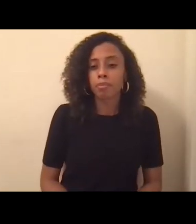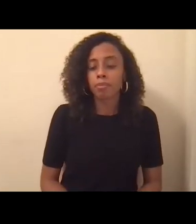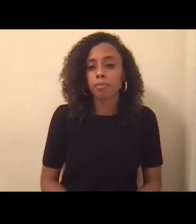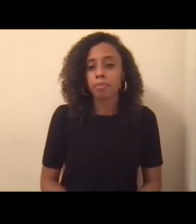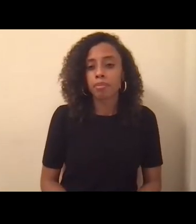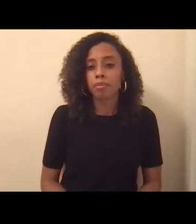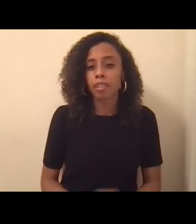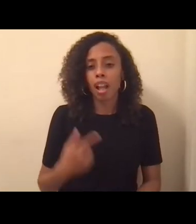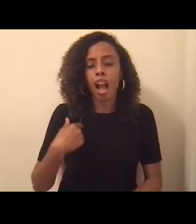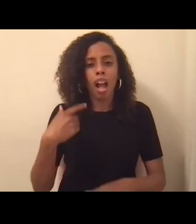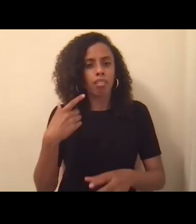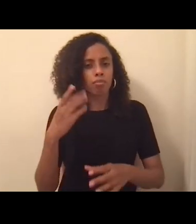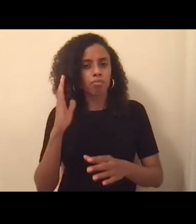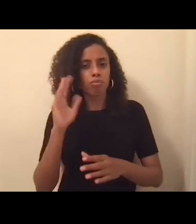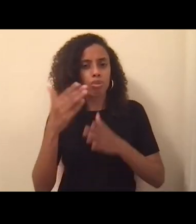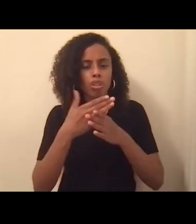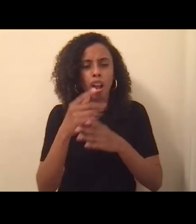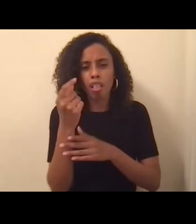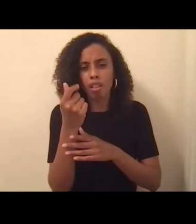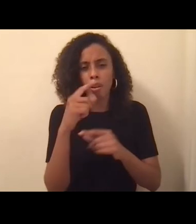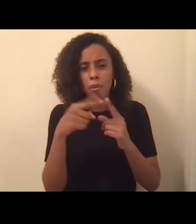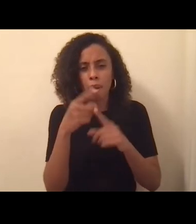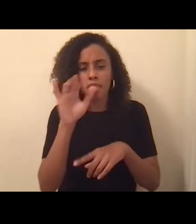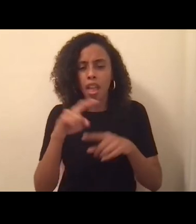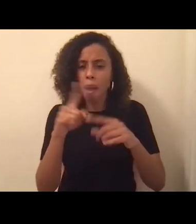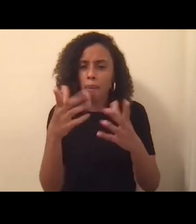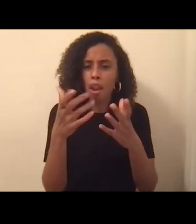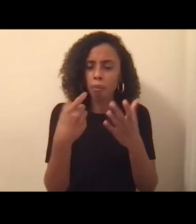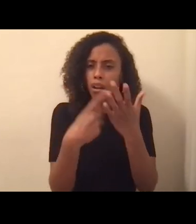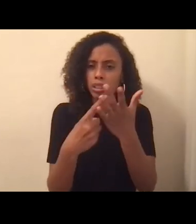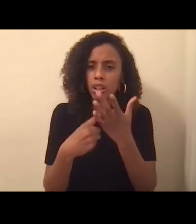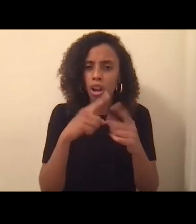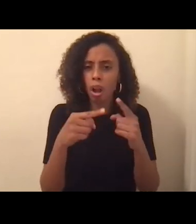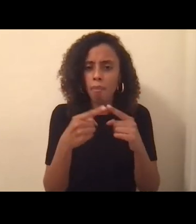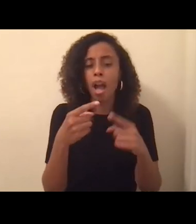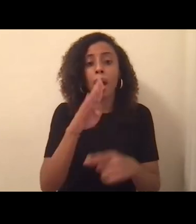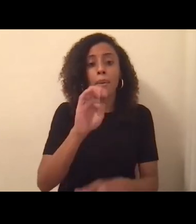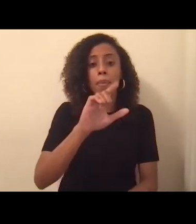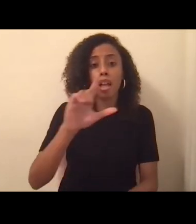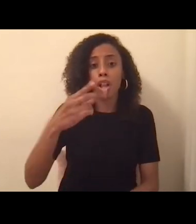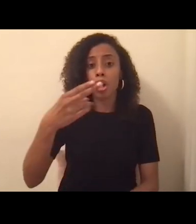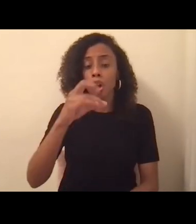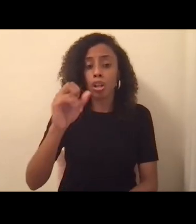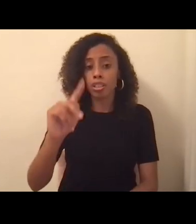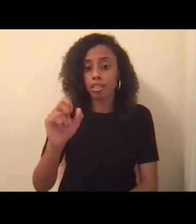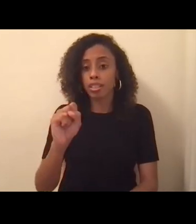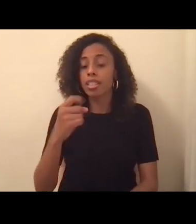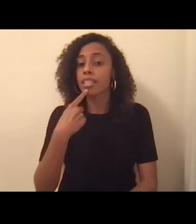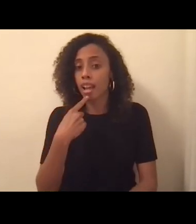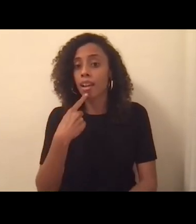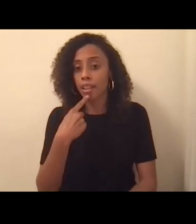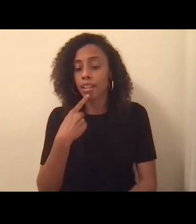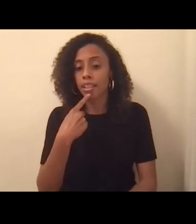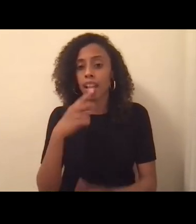gonna share a little bit about that. But I wanna talk about what Bell Hooks is saying, and then